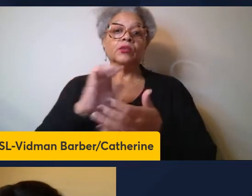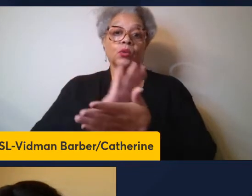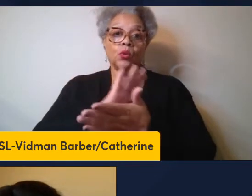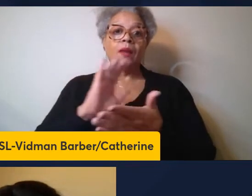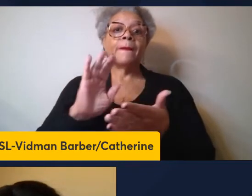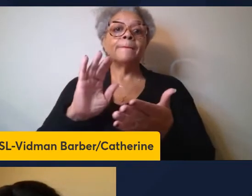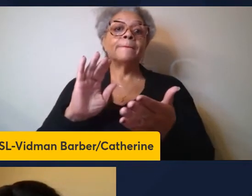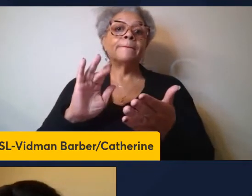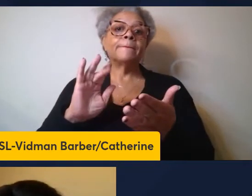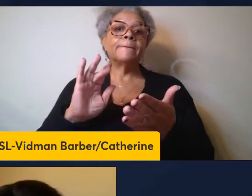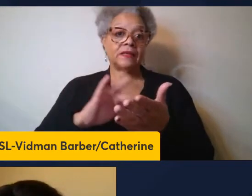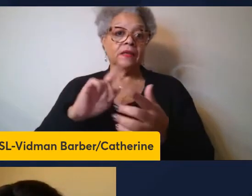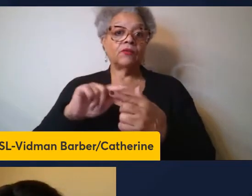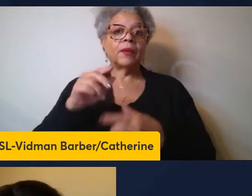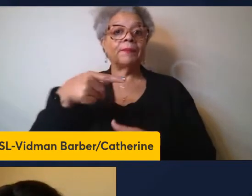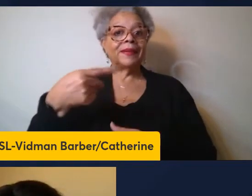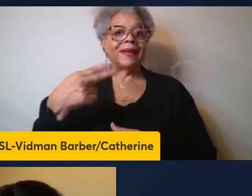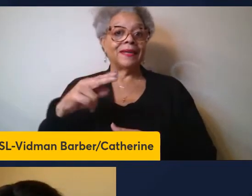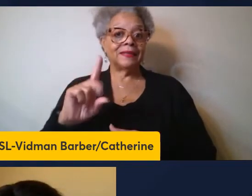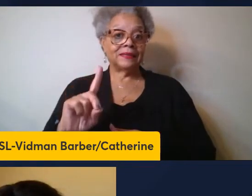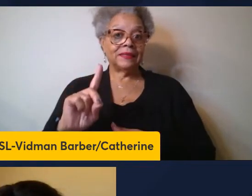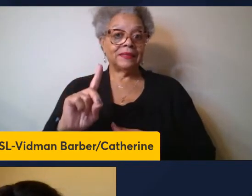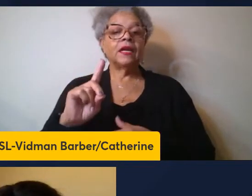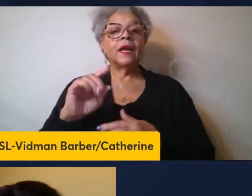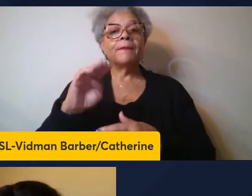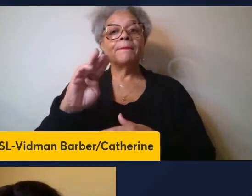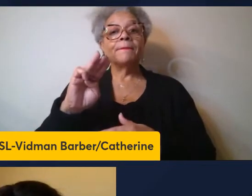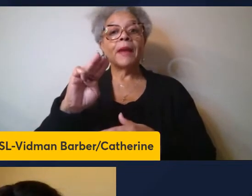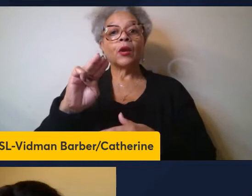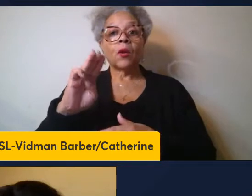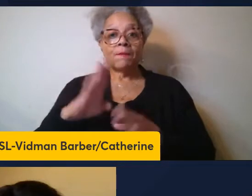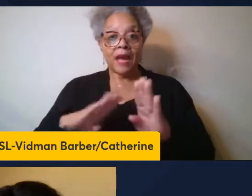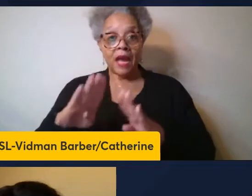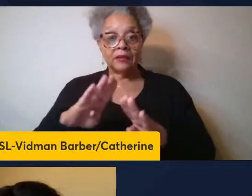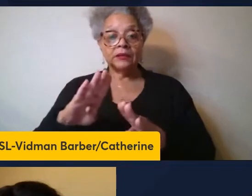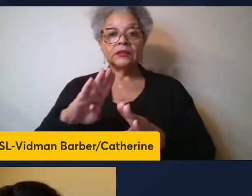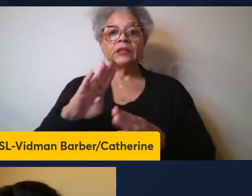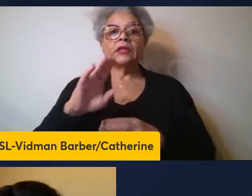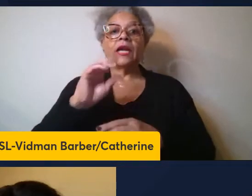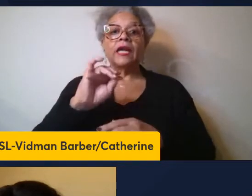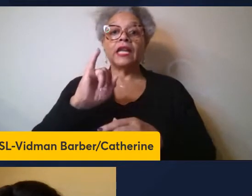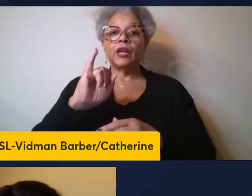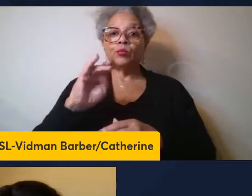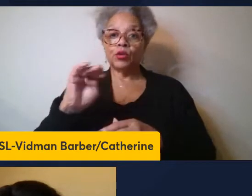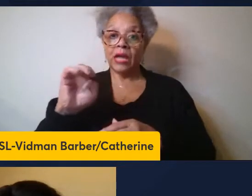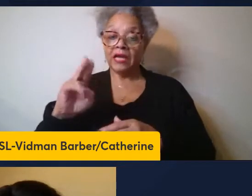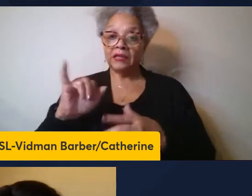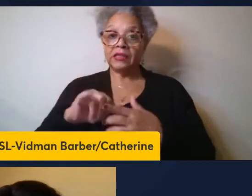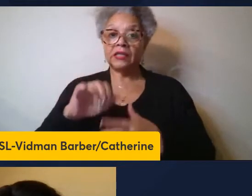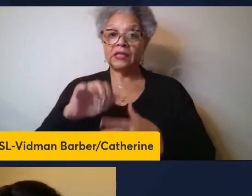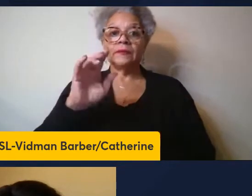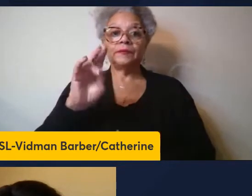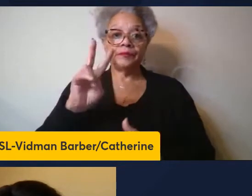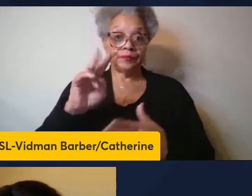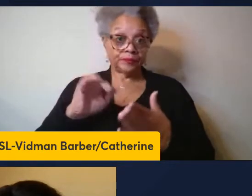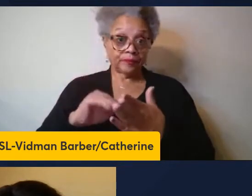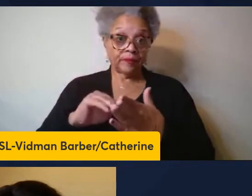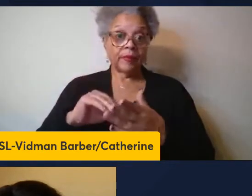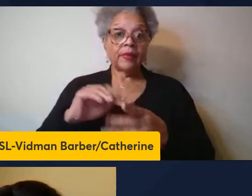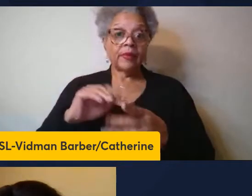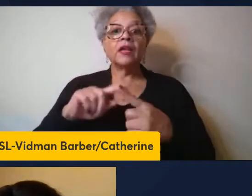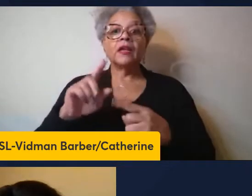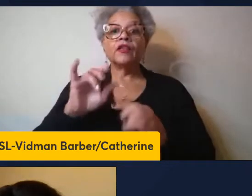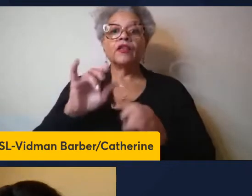a PhD in microbiology and immunology in 2015. She is the host of the Bold PhD YouTube